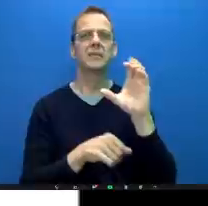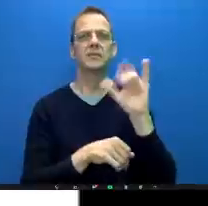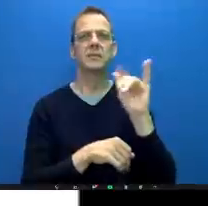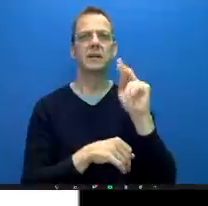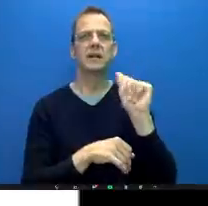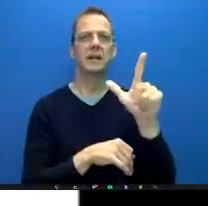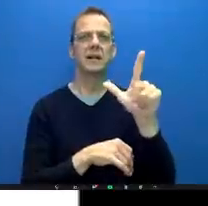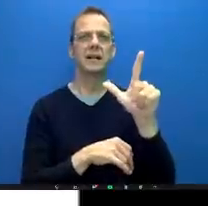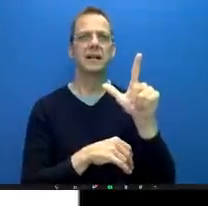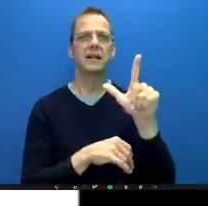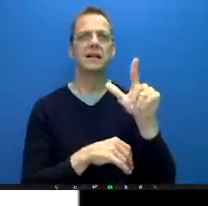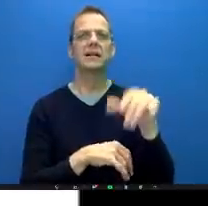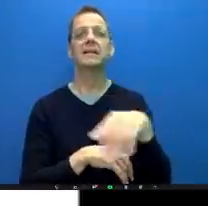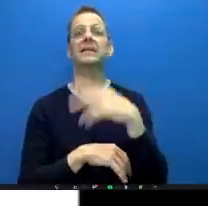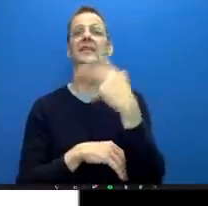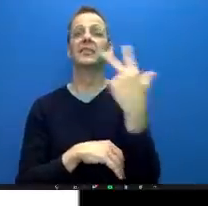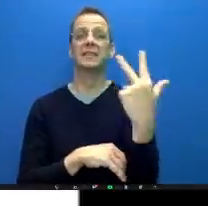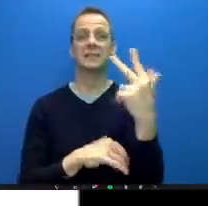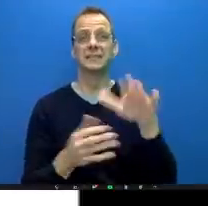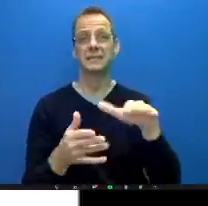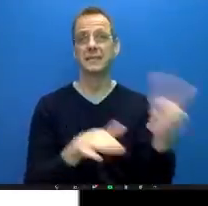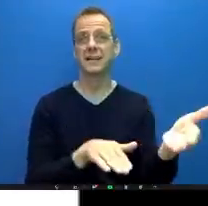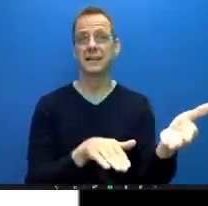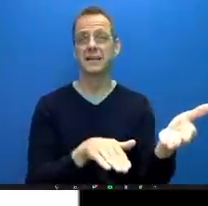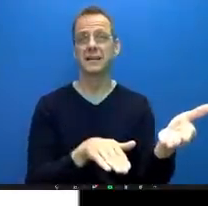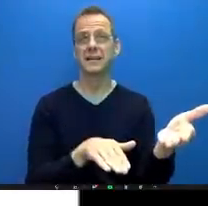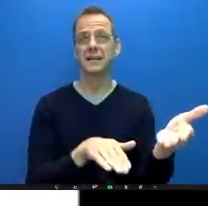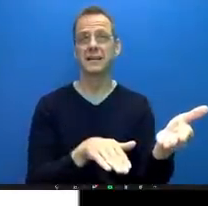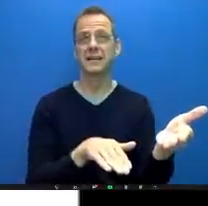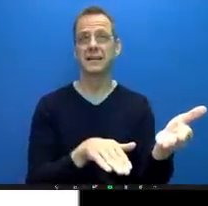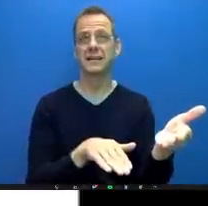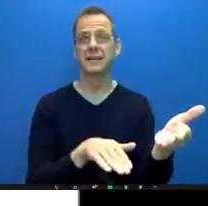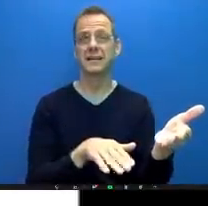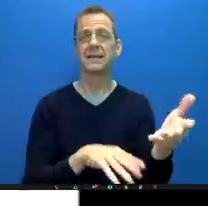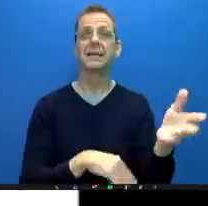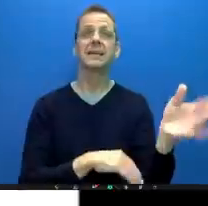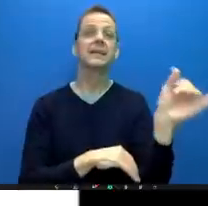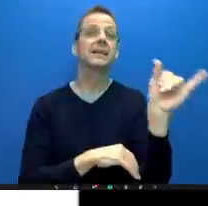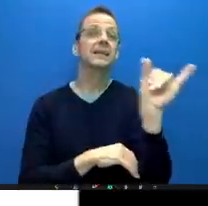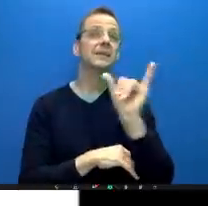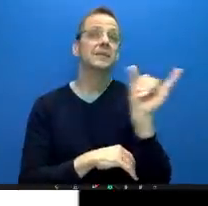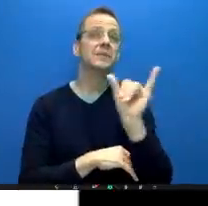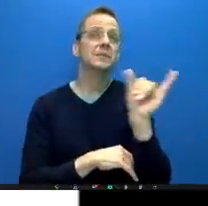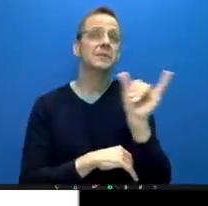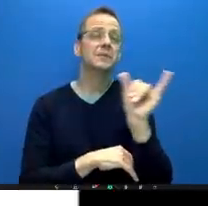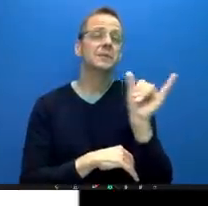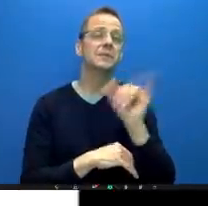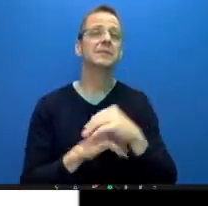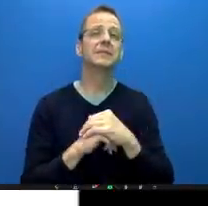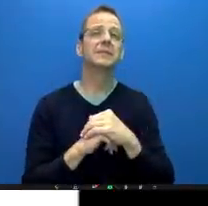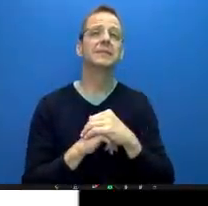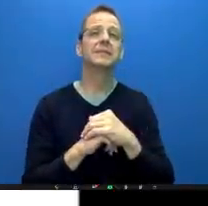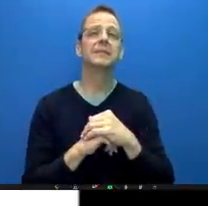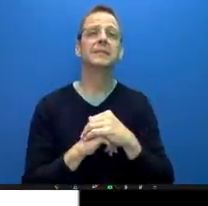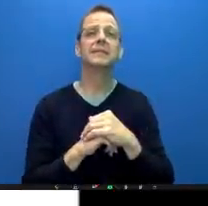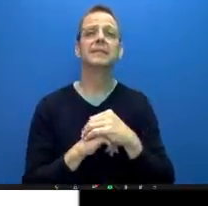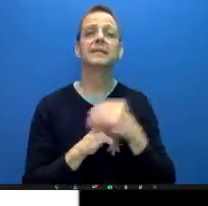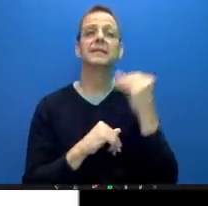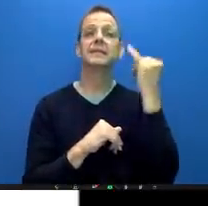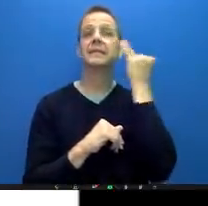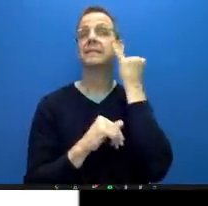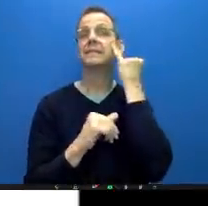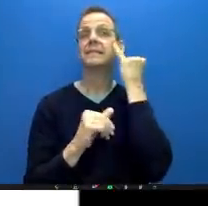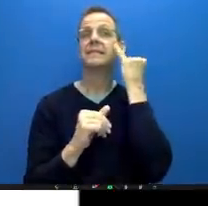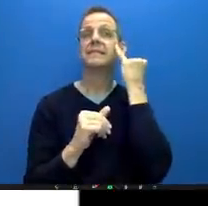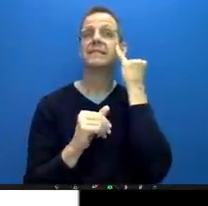for kids who were infected with previous variants. So it's almost 3 times increase in the odds ratio of being